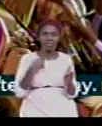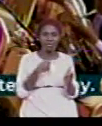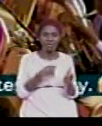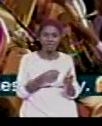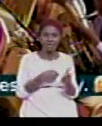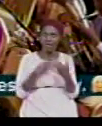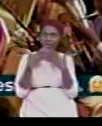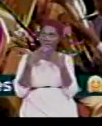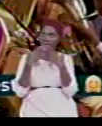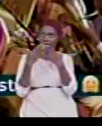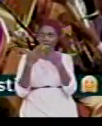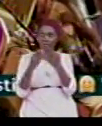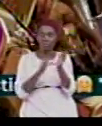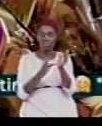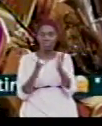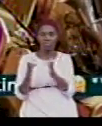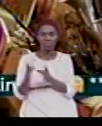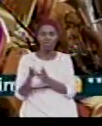Jesus.